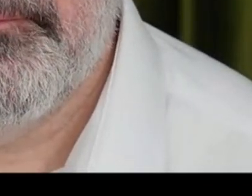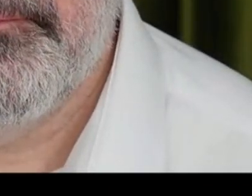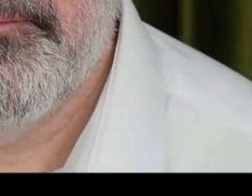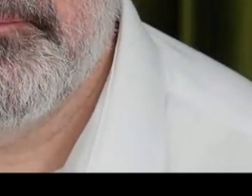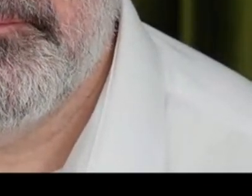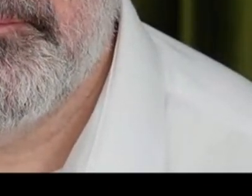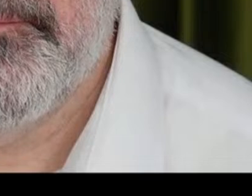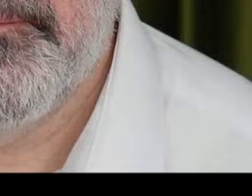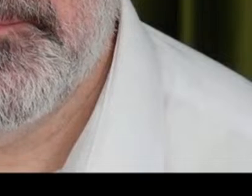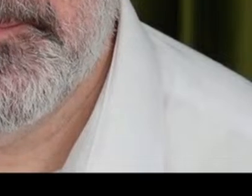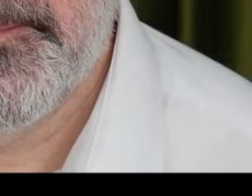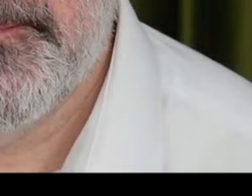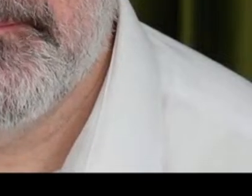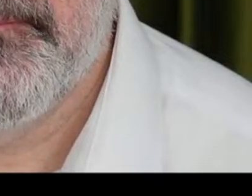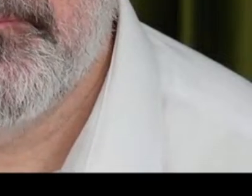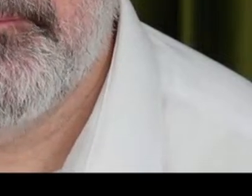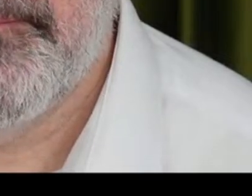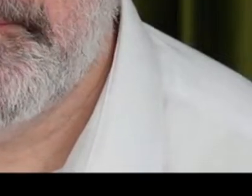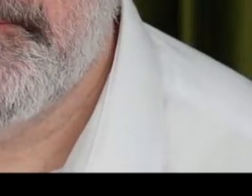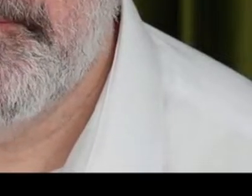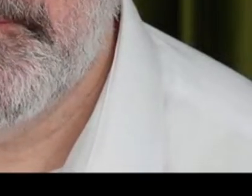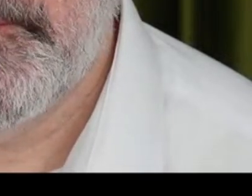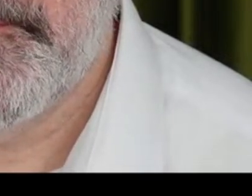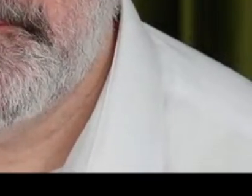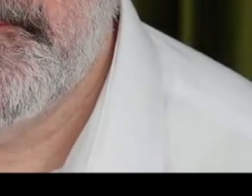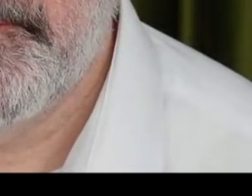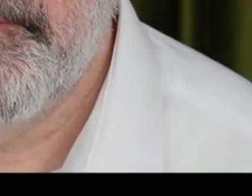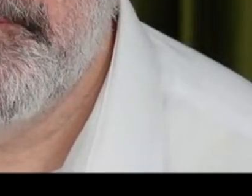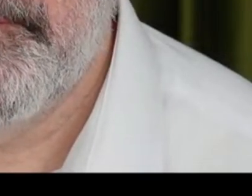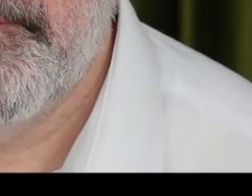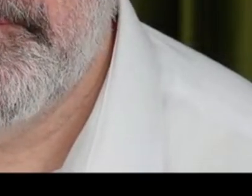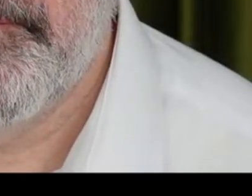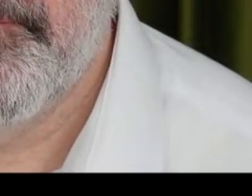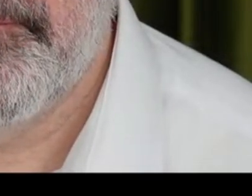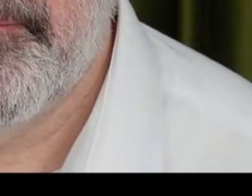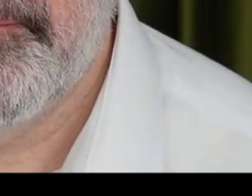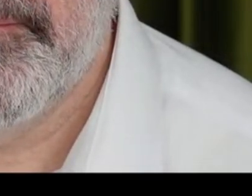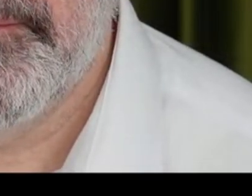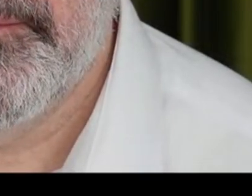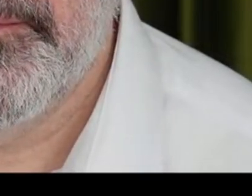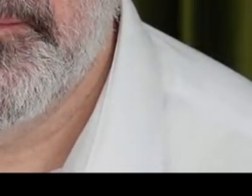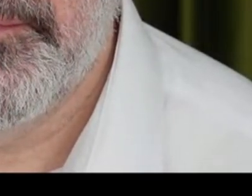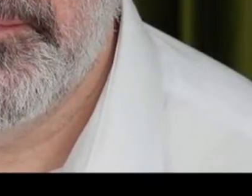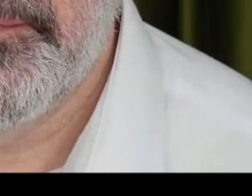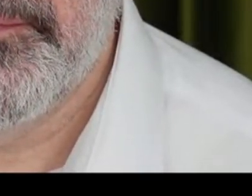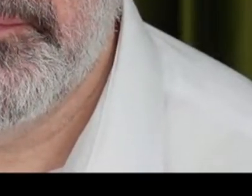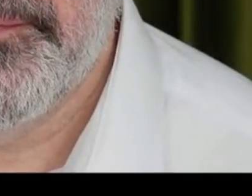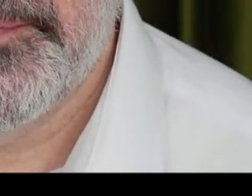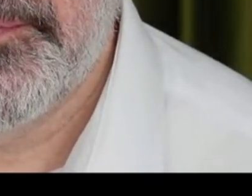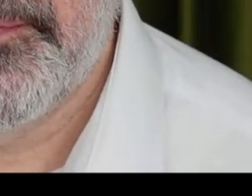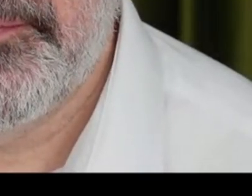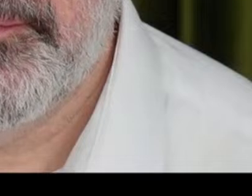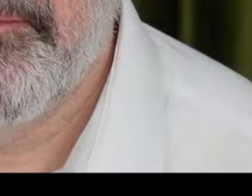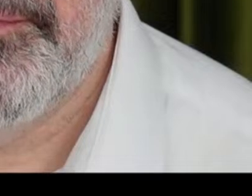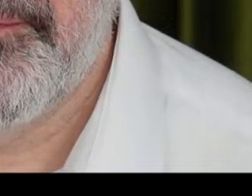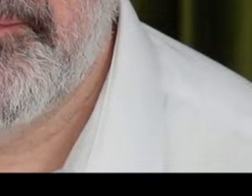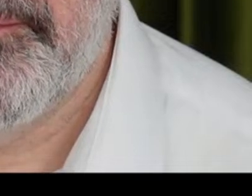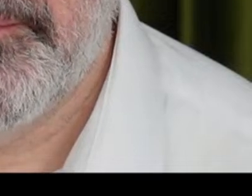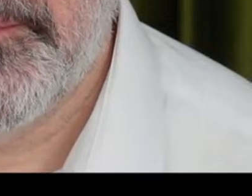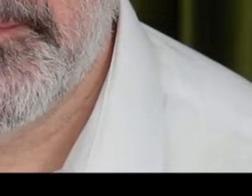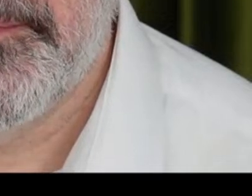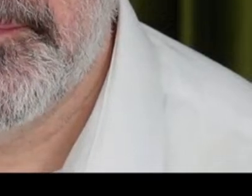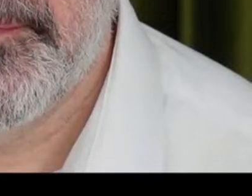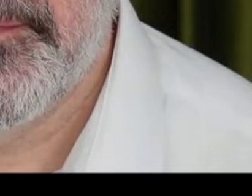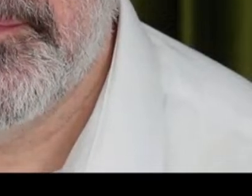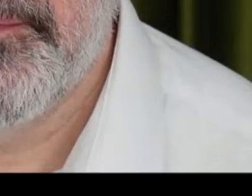aware. And he, you know, that we had to do all we can to protect